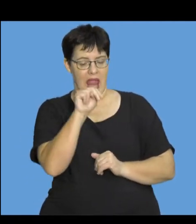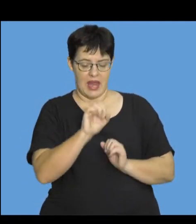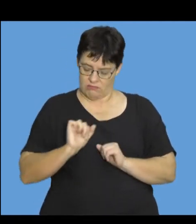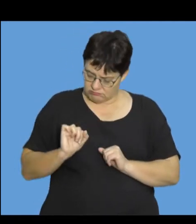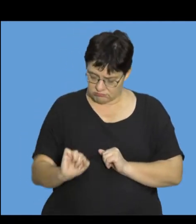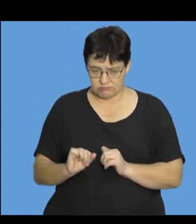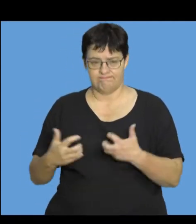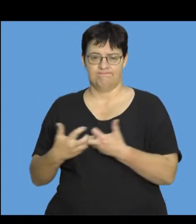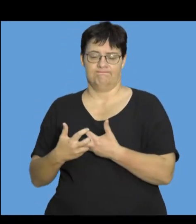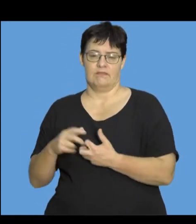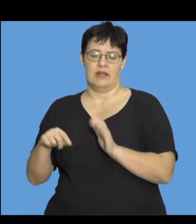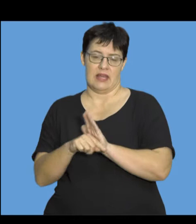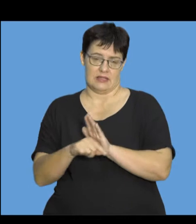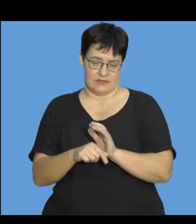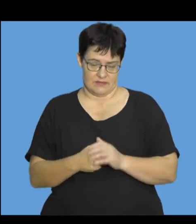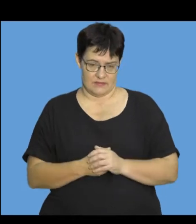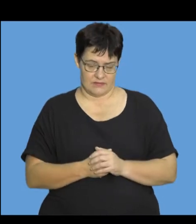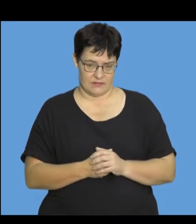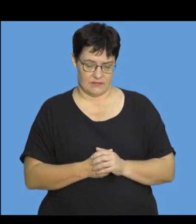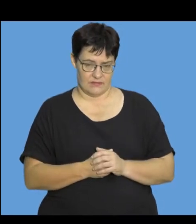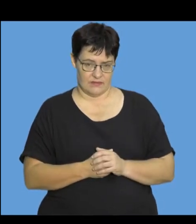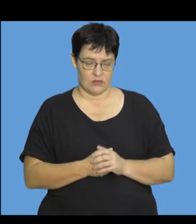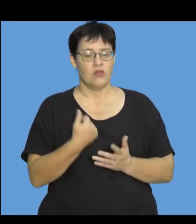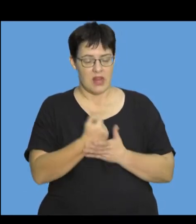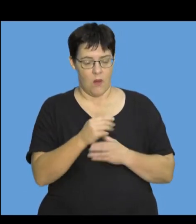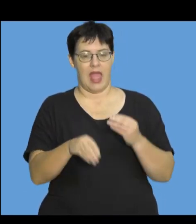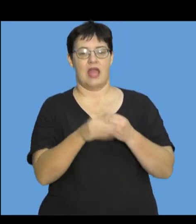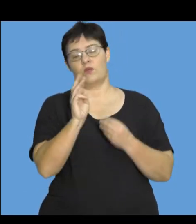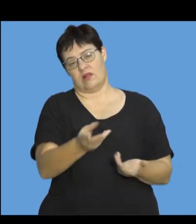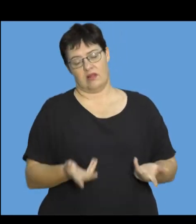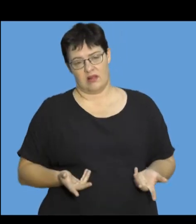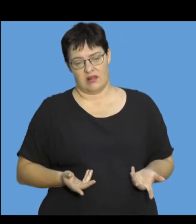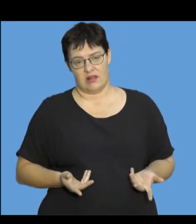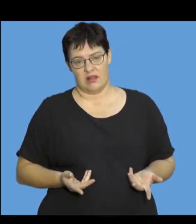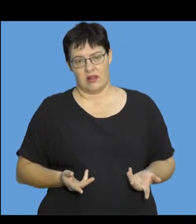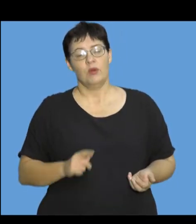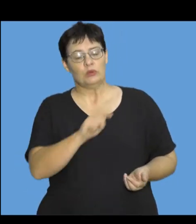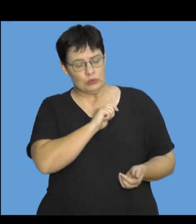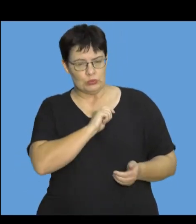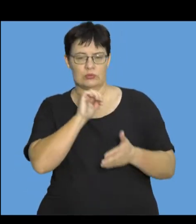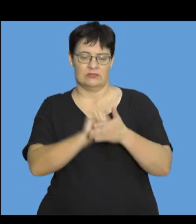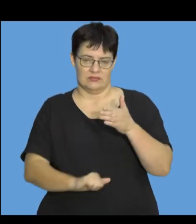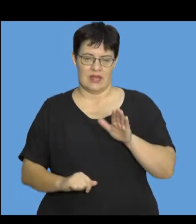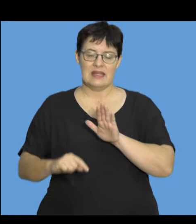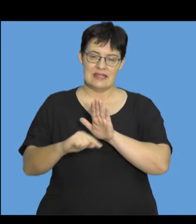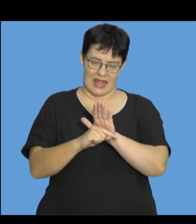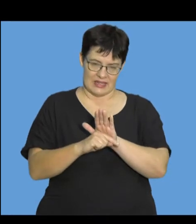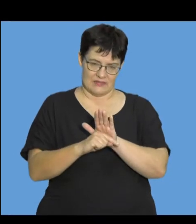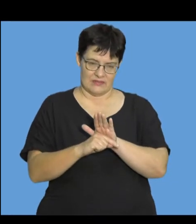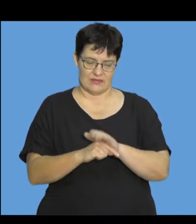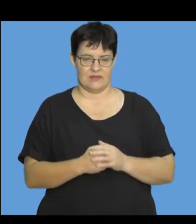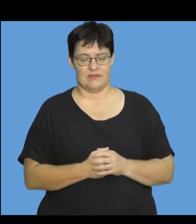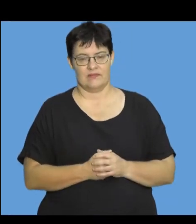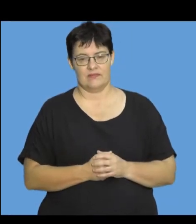with its own negative. So it will be more like you are adding, but in actual fact, you are subtracting a